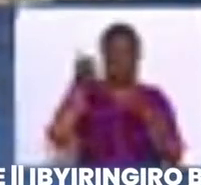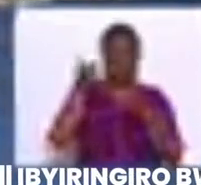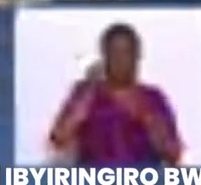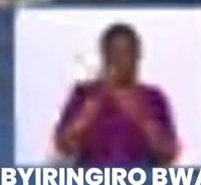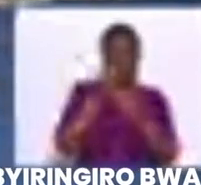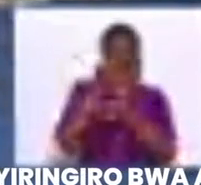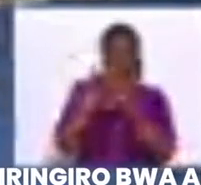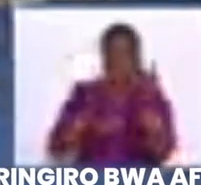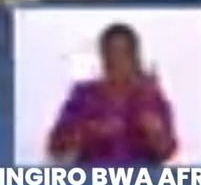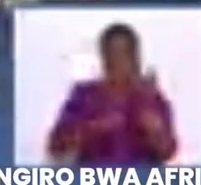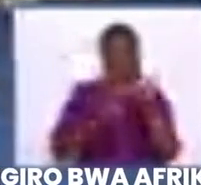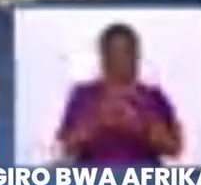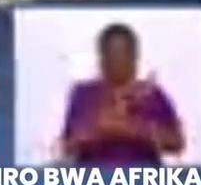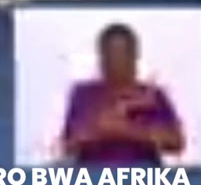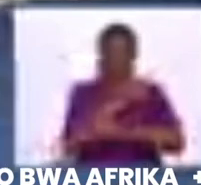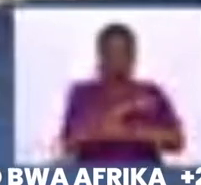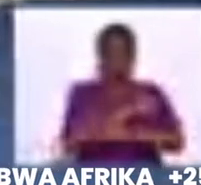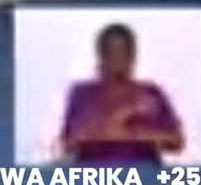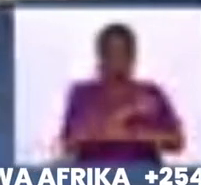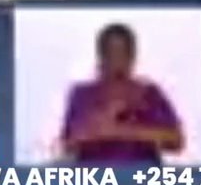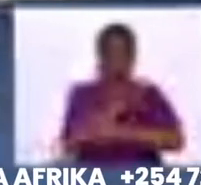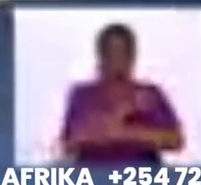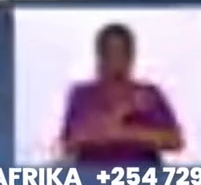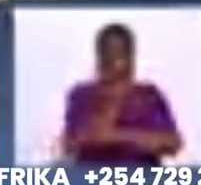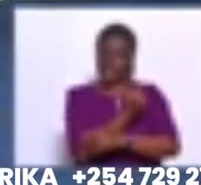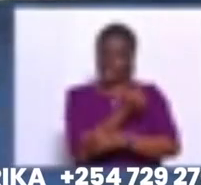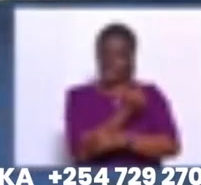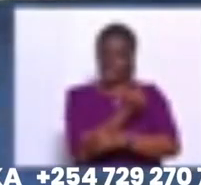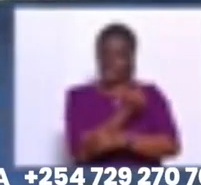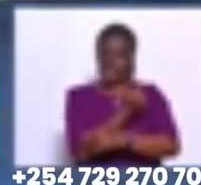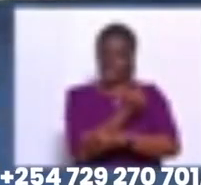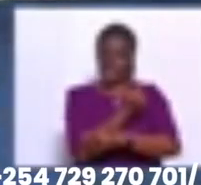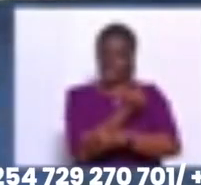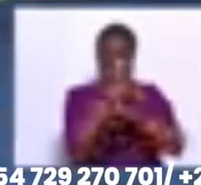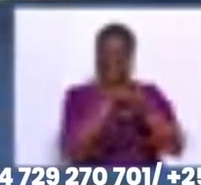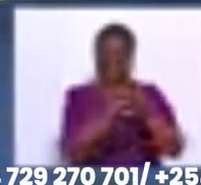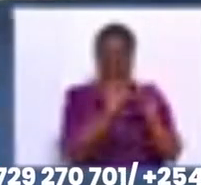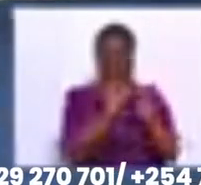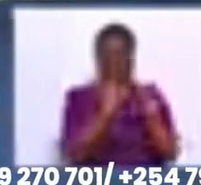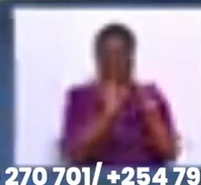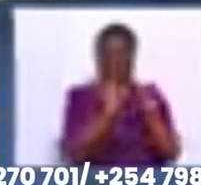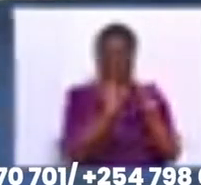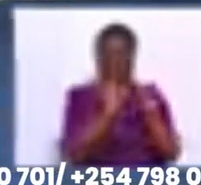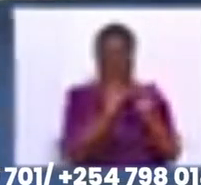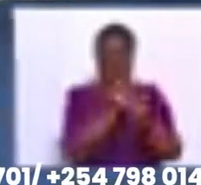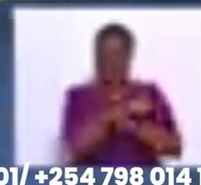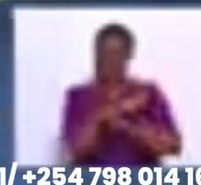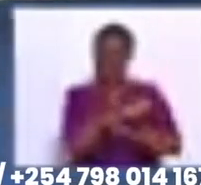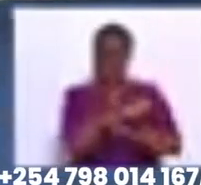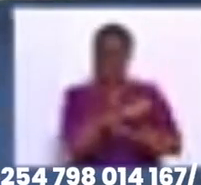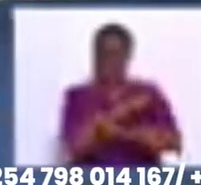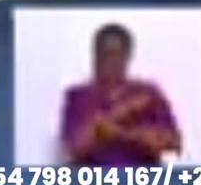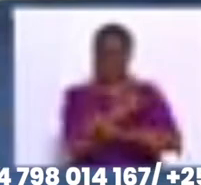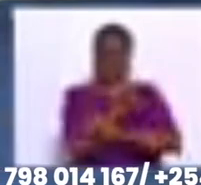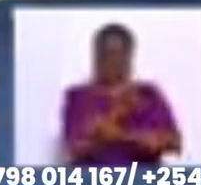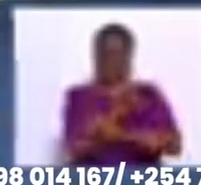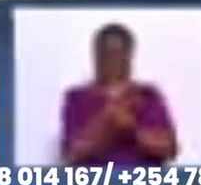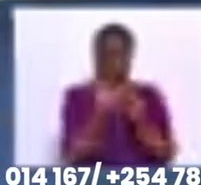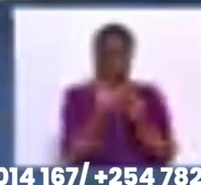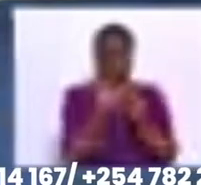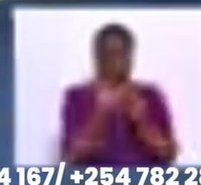The hospital treatment on its own is not that great, I'll be honest with you, on its own. But hospital